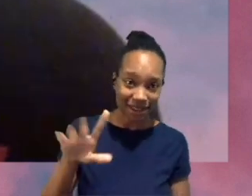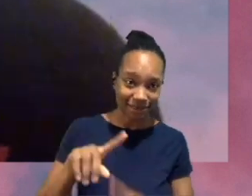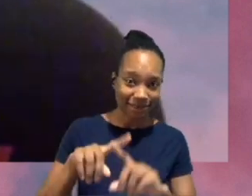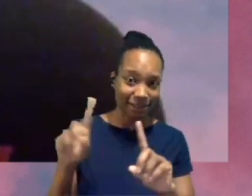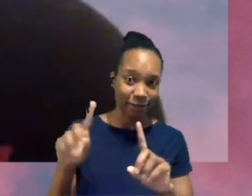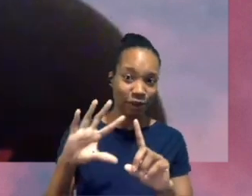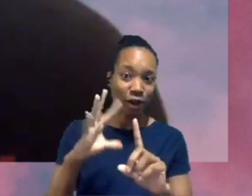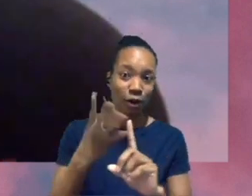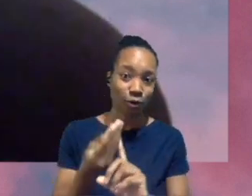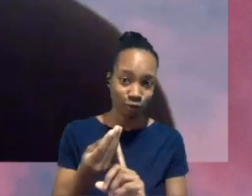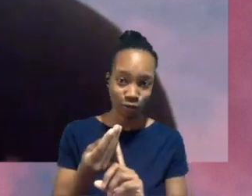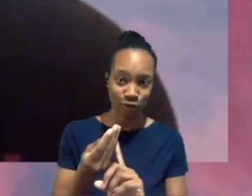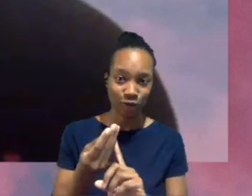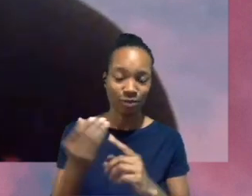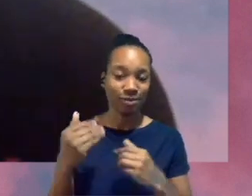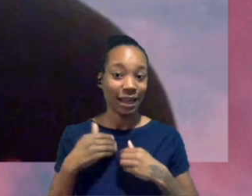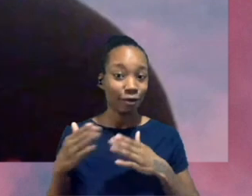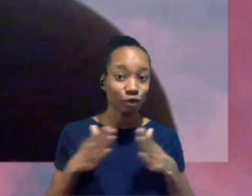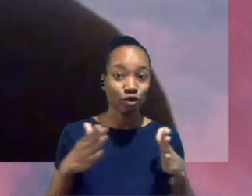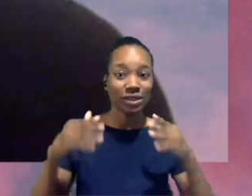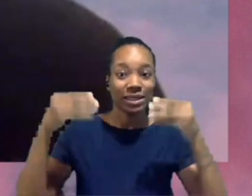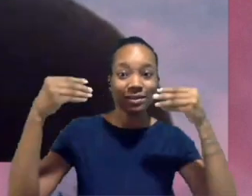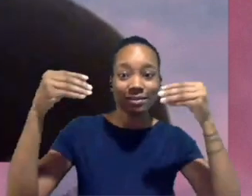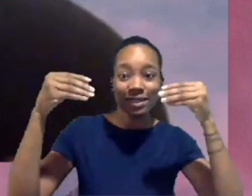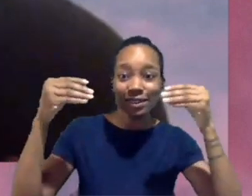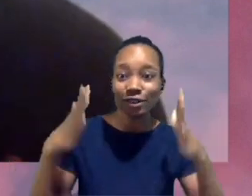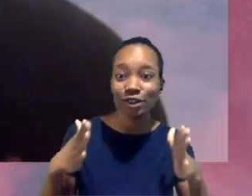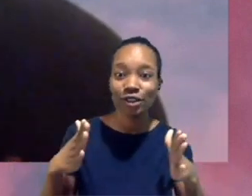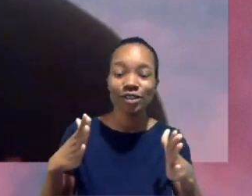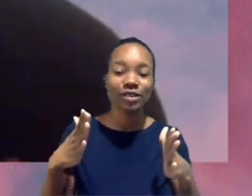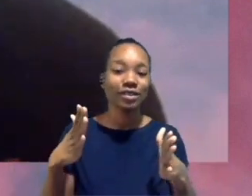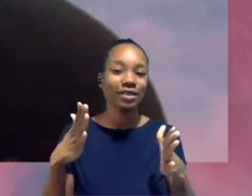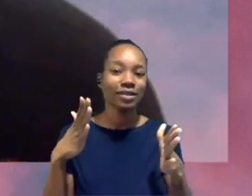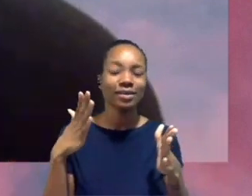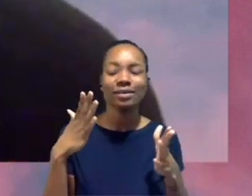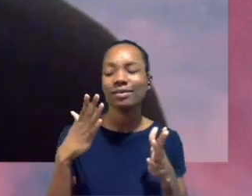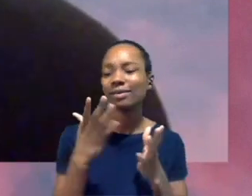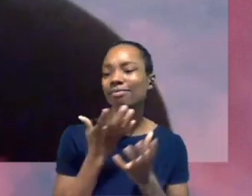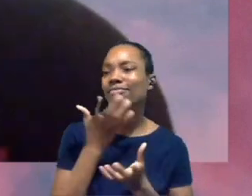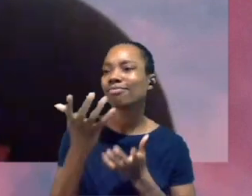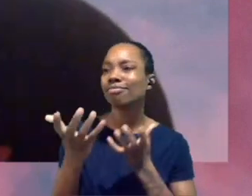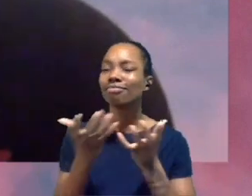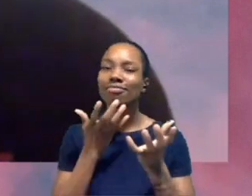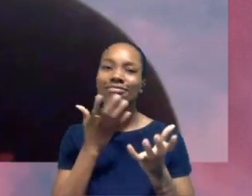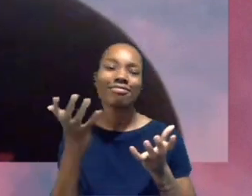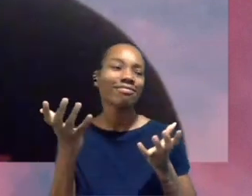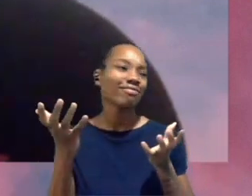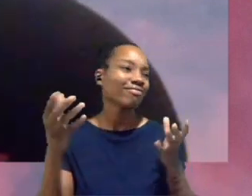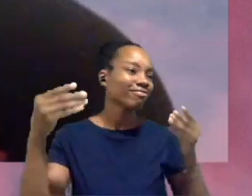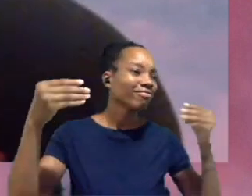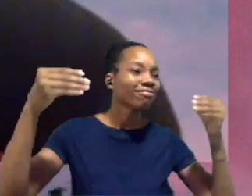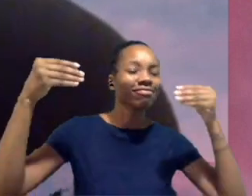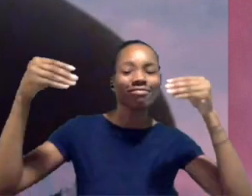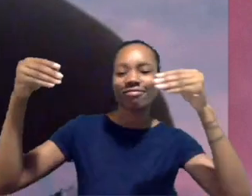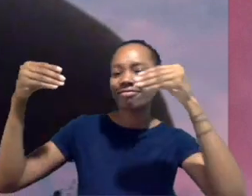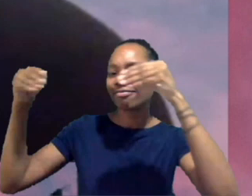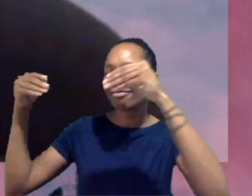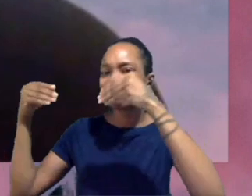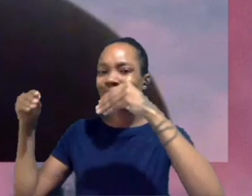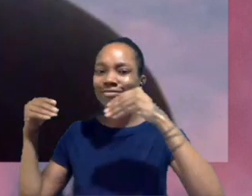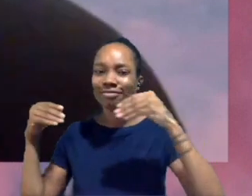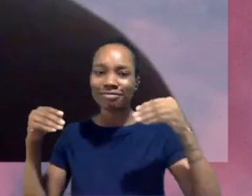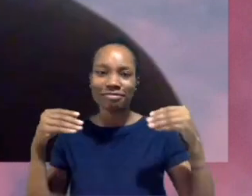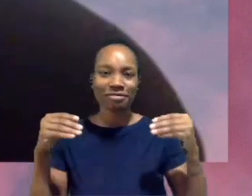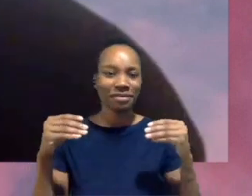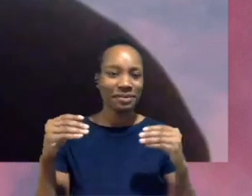street vendors that yell and shout, Dahol. Pint of San Miguel in his hand, balances two large pots that